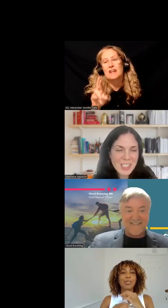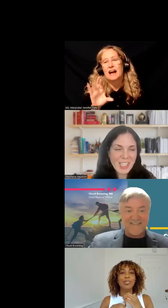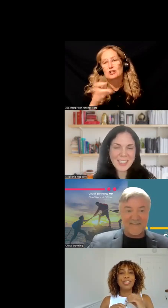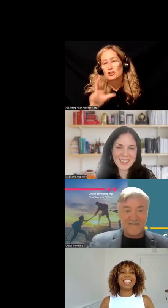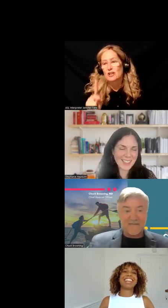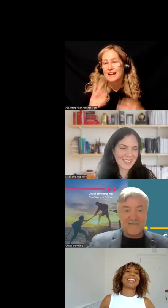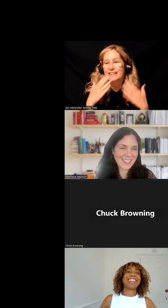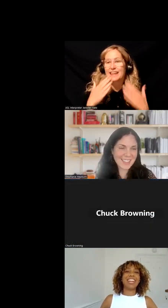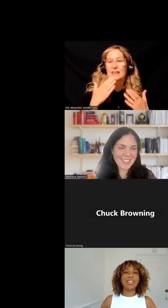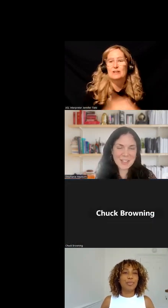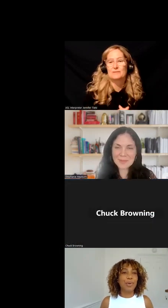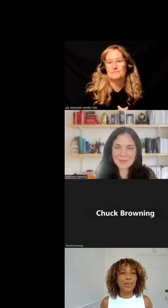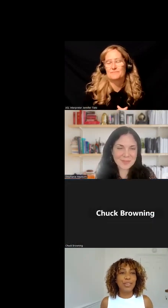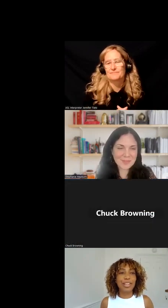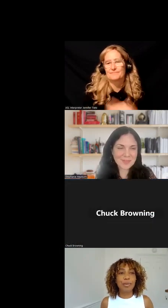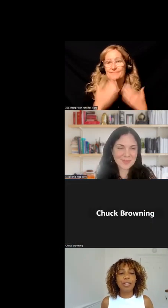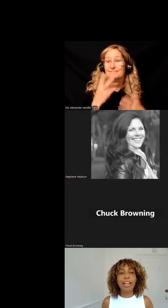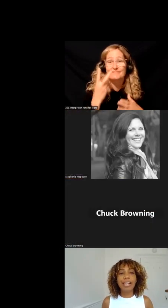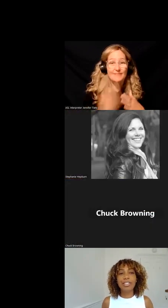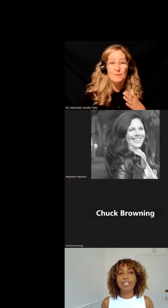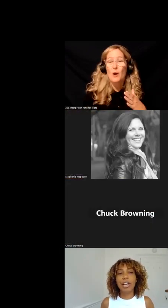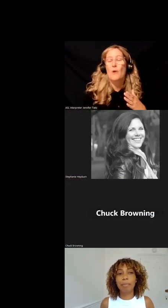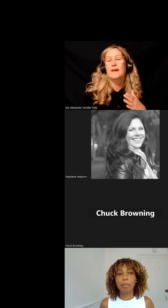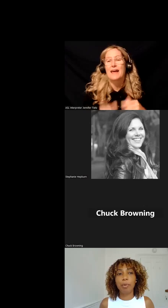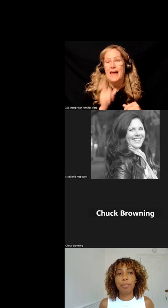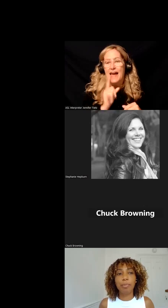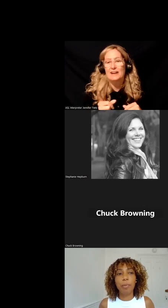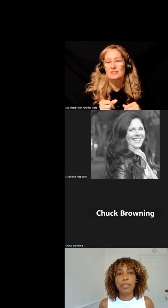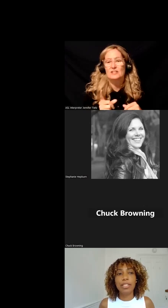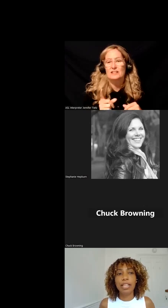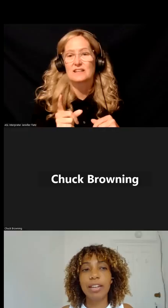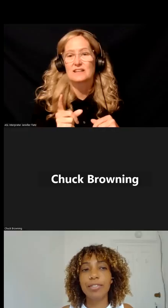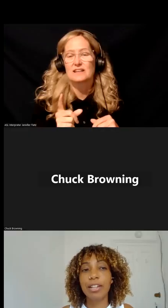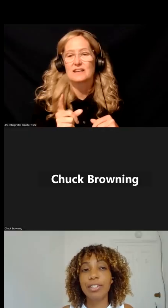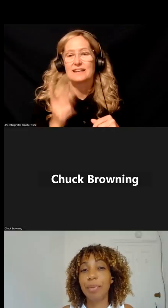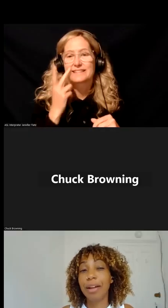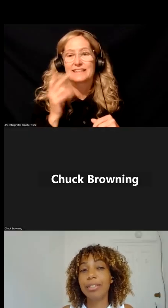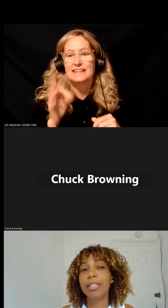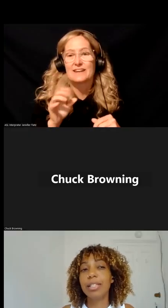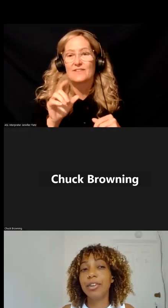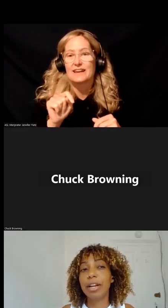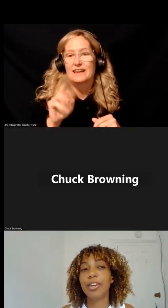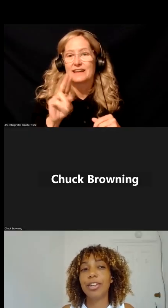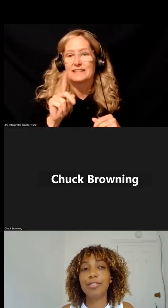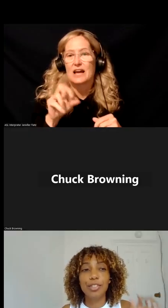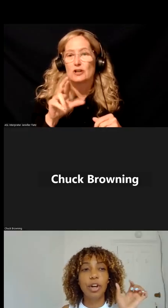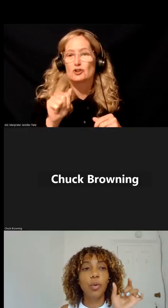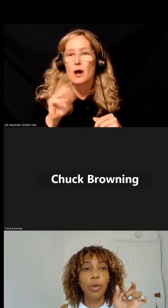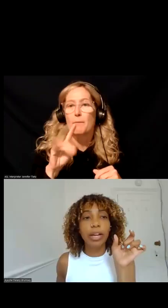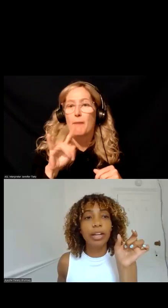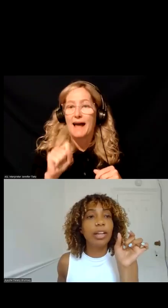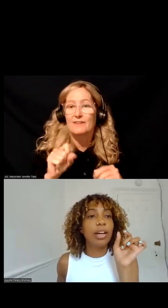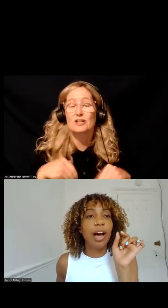Thank you. Thank you both. Thank you both. And actually, I'm gonna just see if Tanja Miles is here and could give just